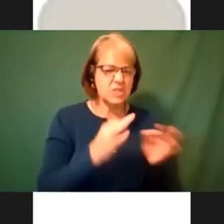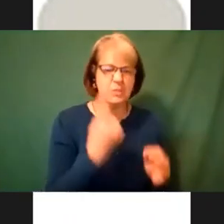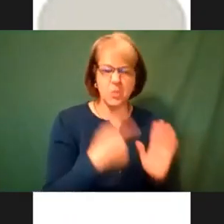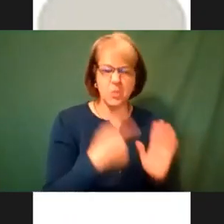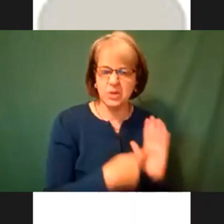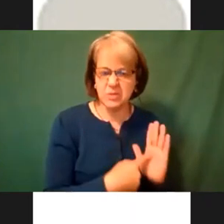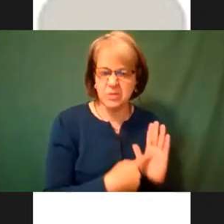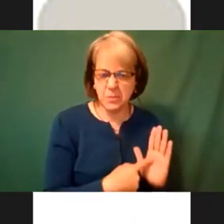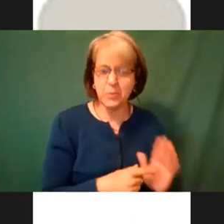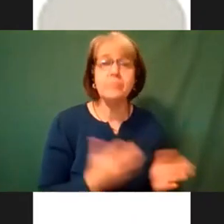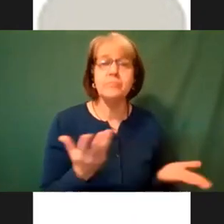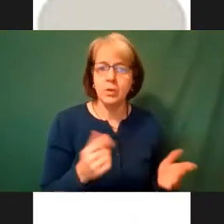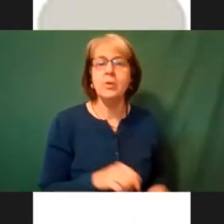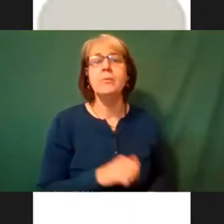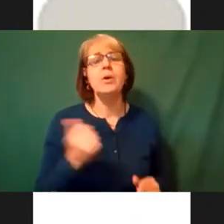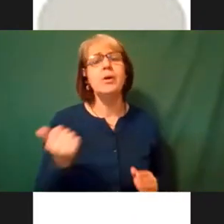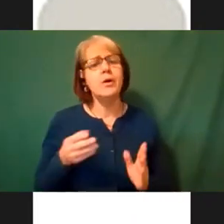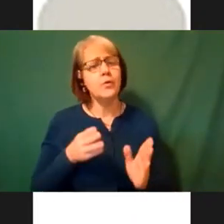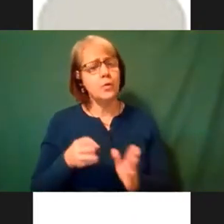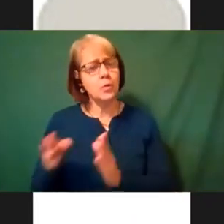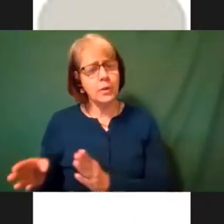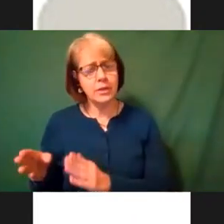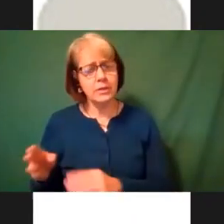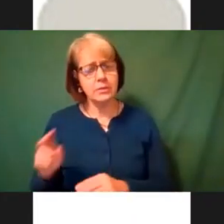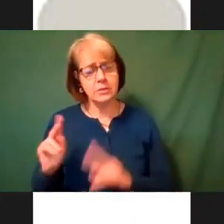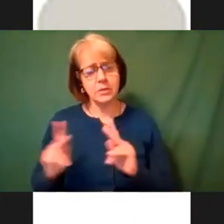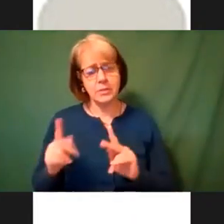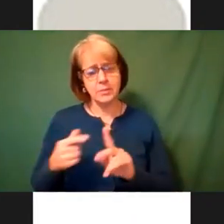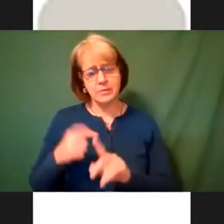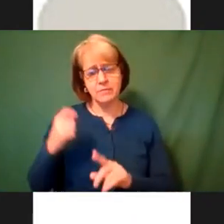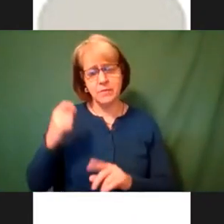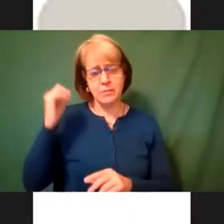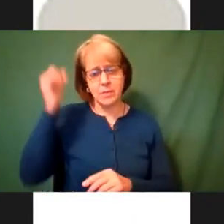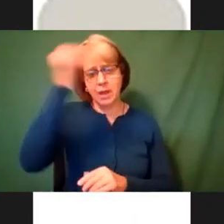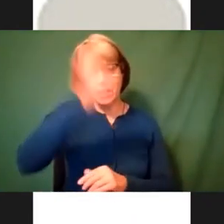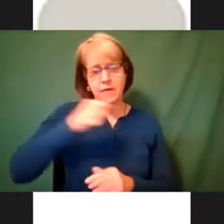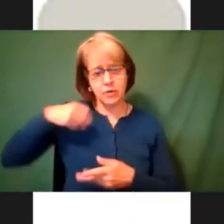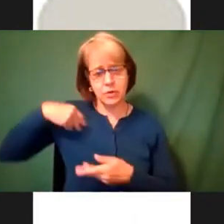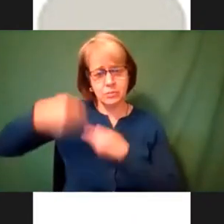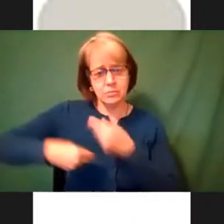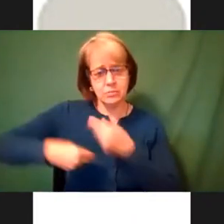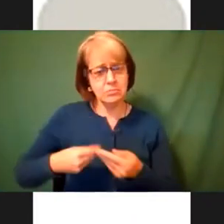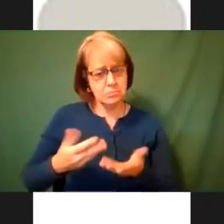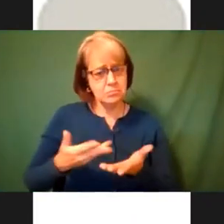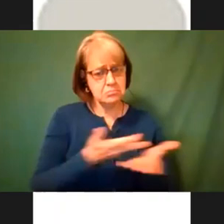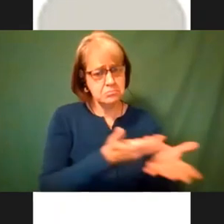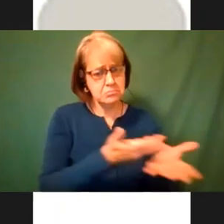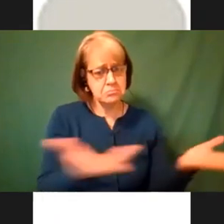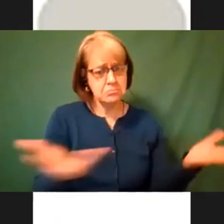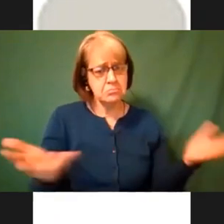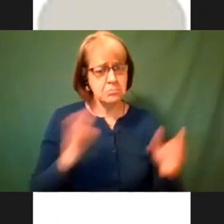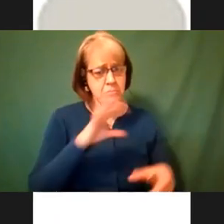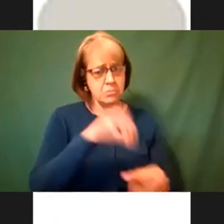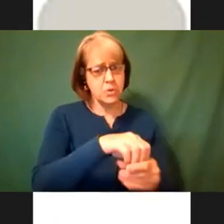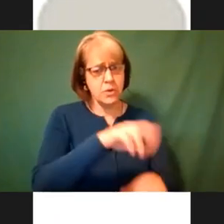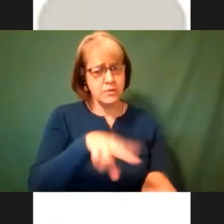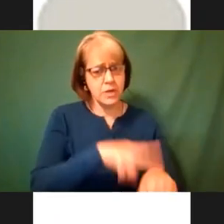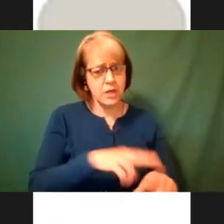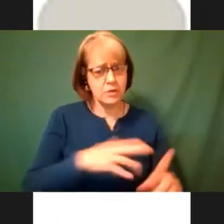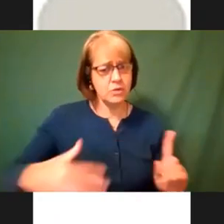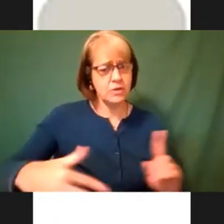ways do we see people of African environment engaging with the natural environment outside of these